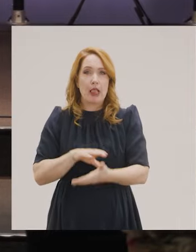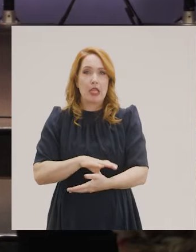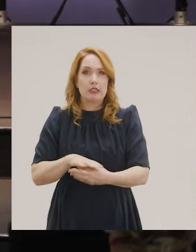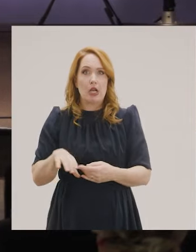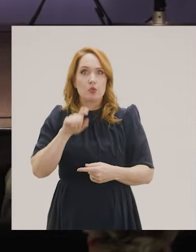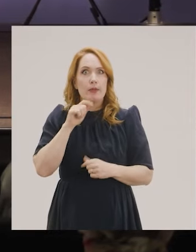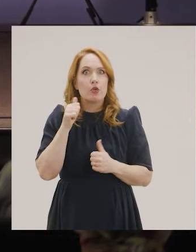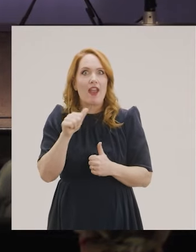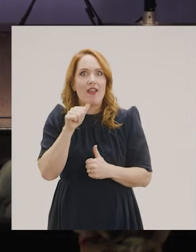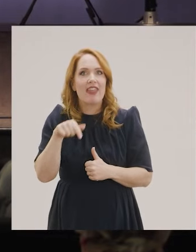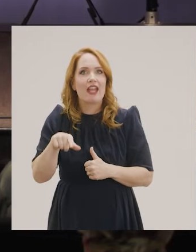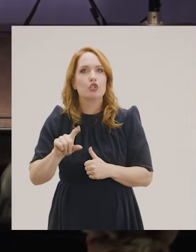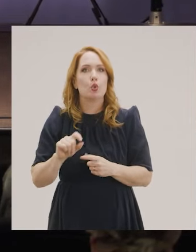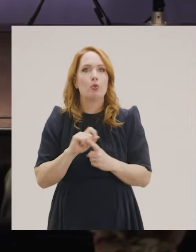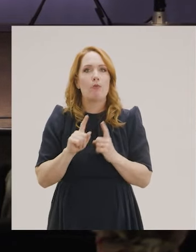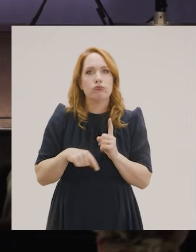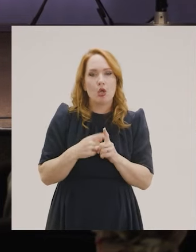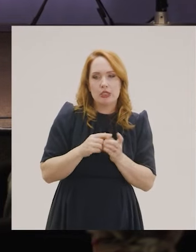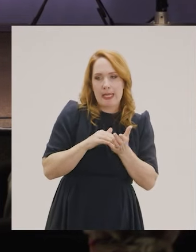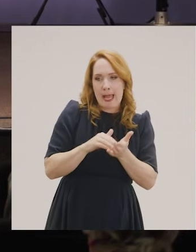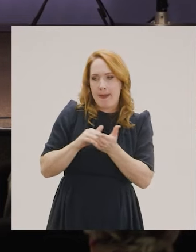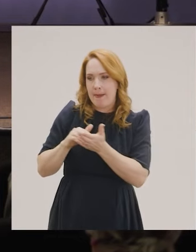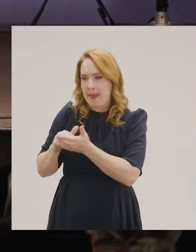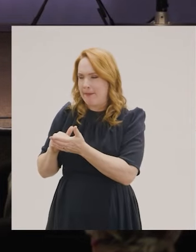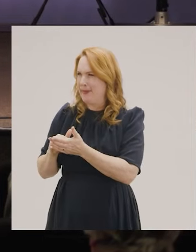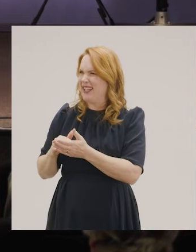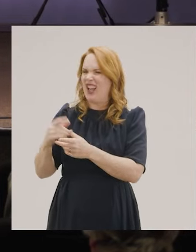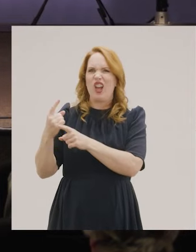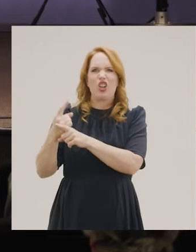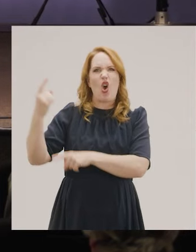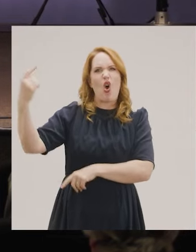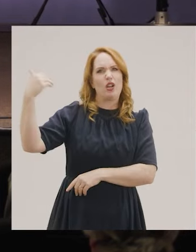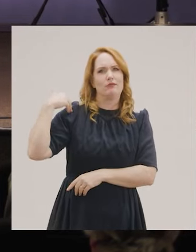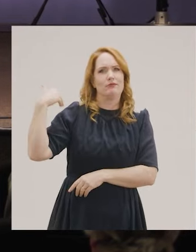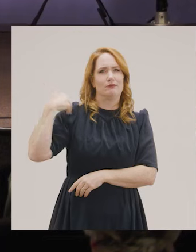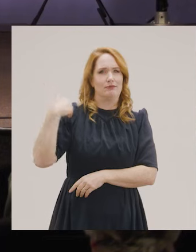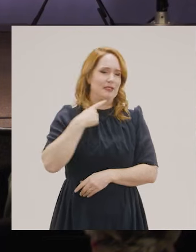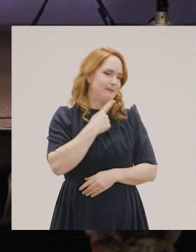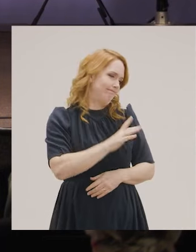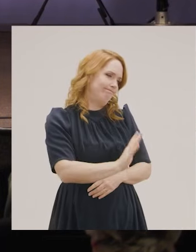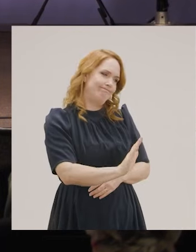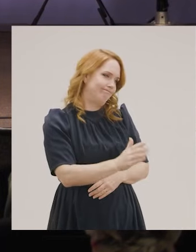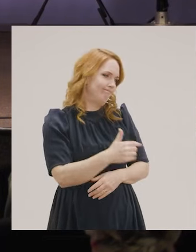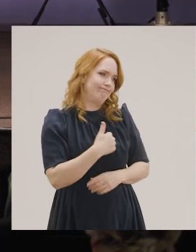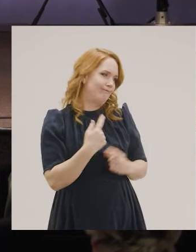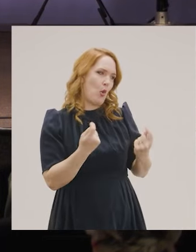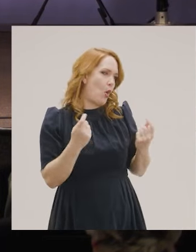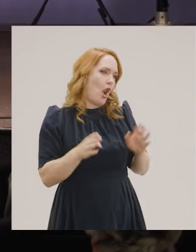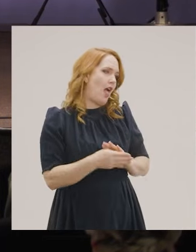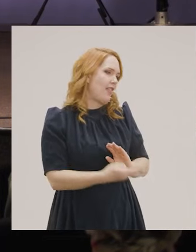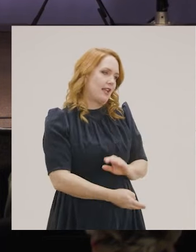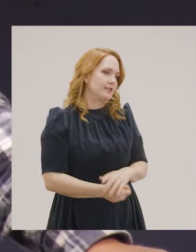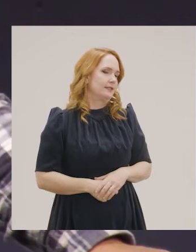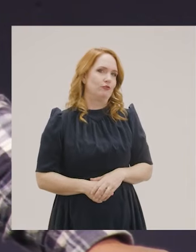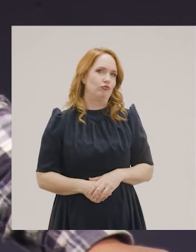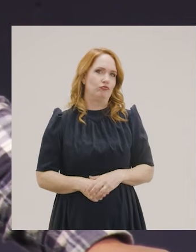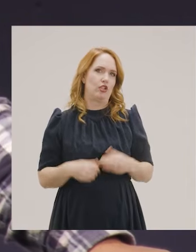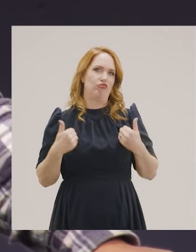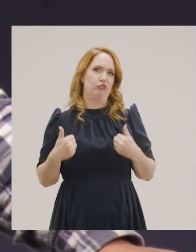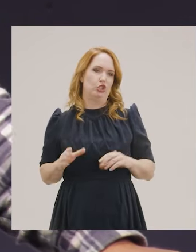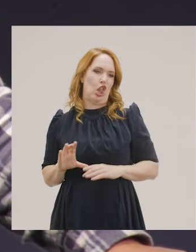wouldn't it be wonderful if they just came and just did all these great projects? But, you know, God spoke to me years ago and said, "I don't work that way. You know, what I